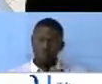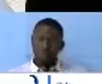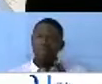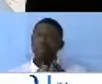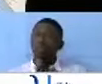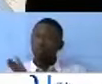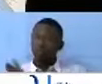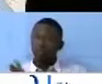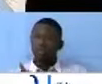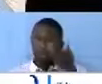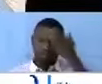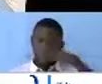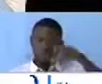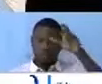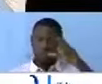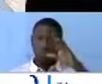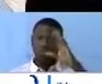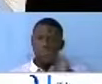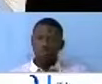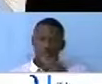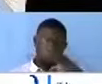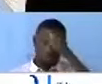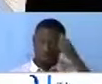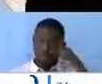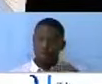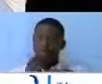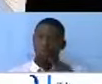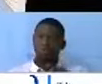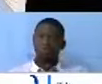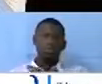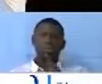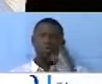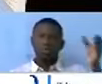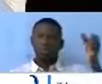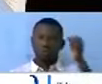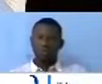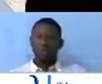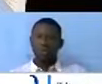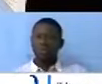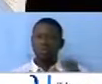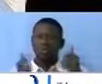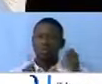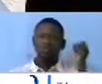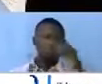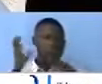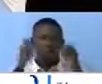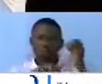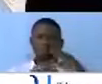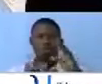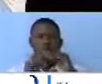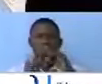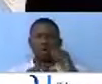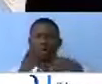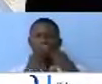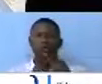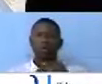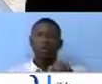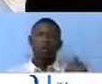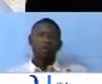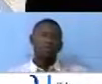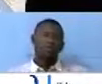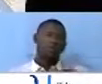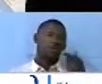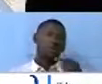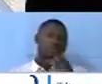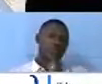this commission operates under. Not come here and then start commenting on personalities